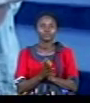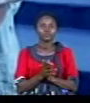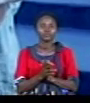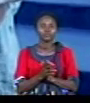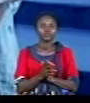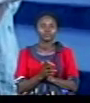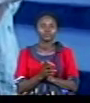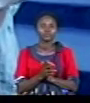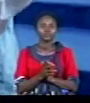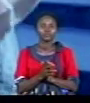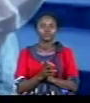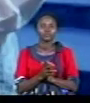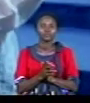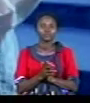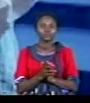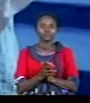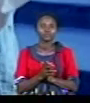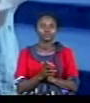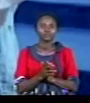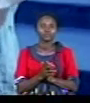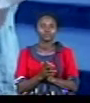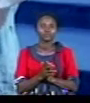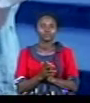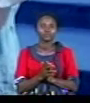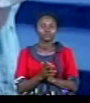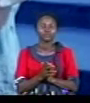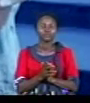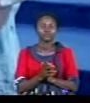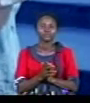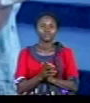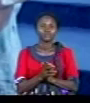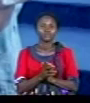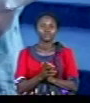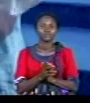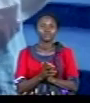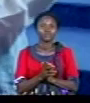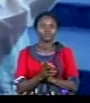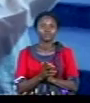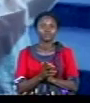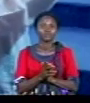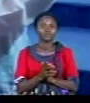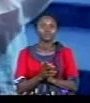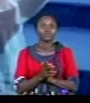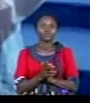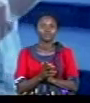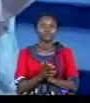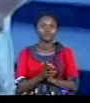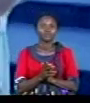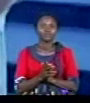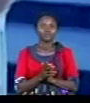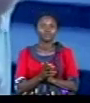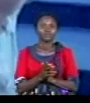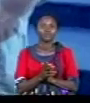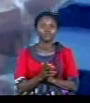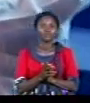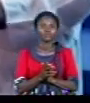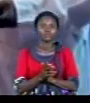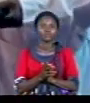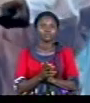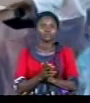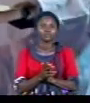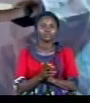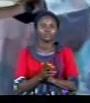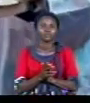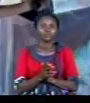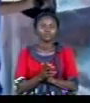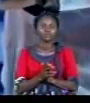He is testifying of his sanctification experience gotten during this program. Testify to the glory of the